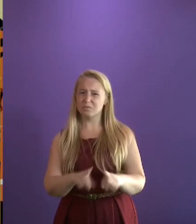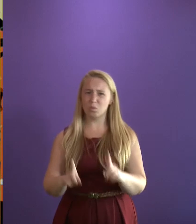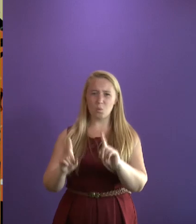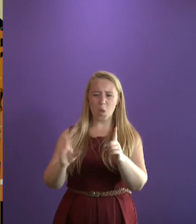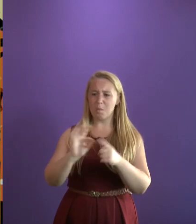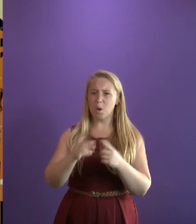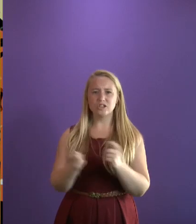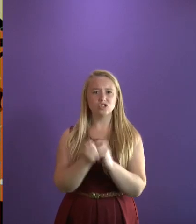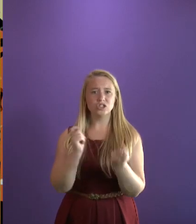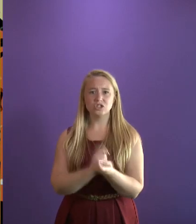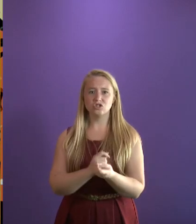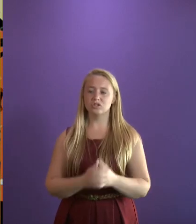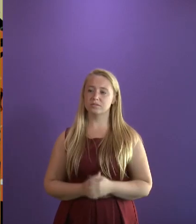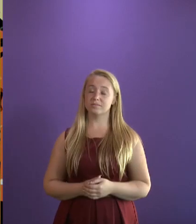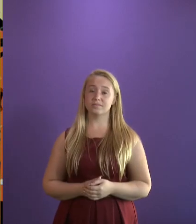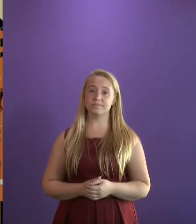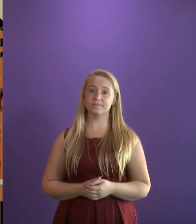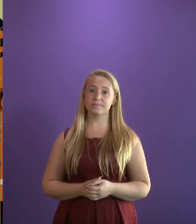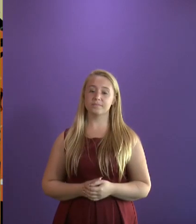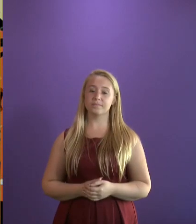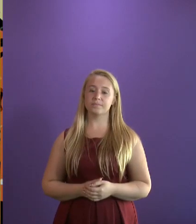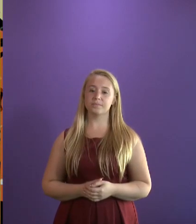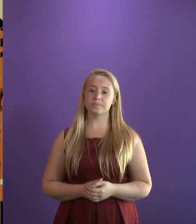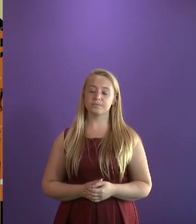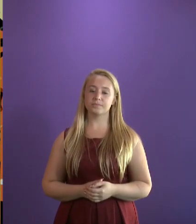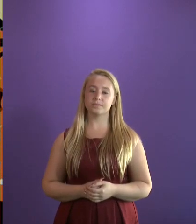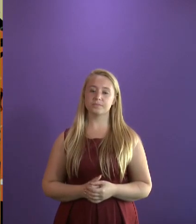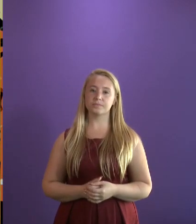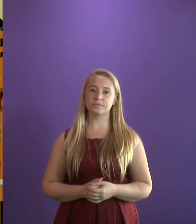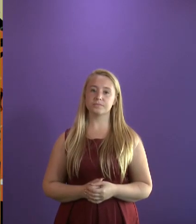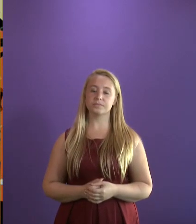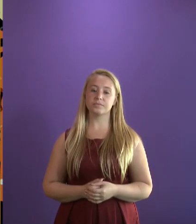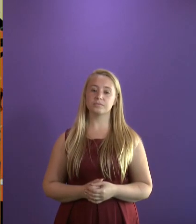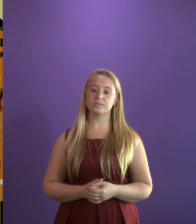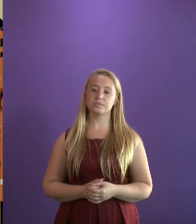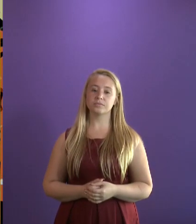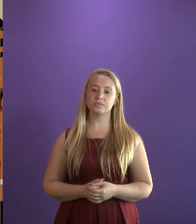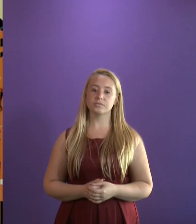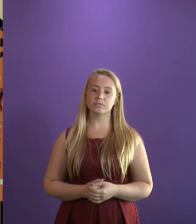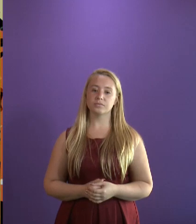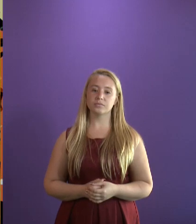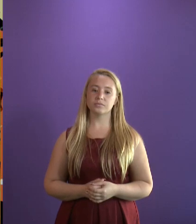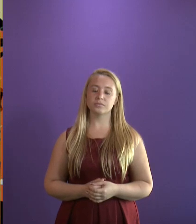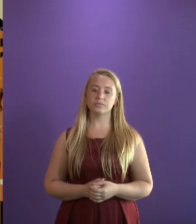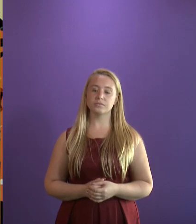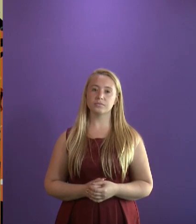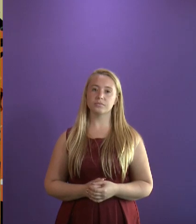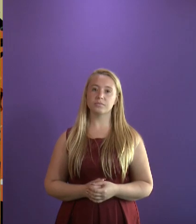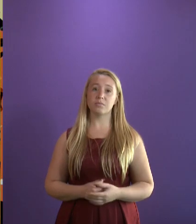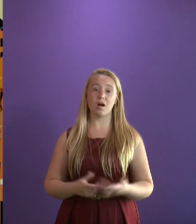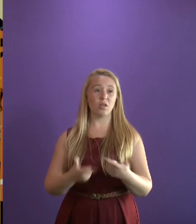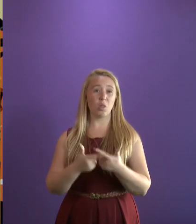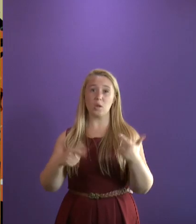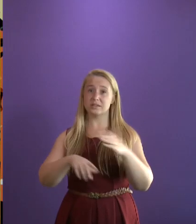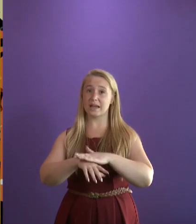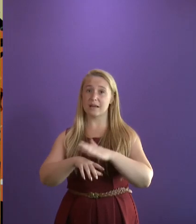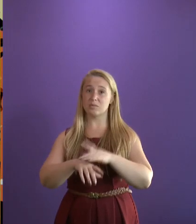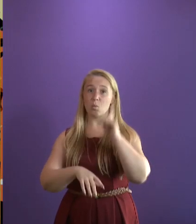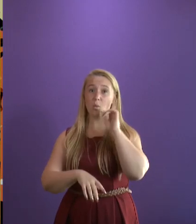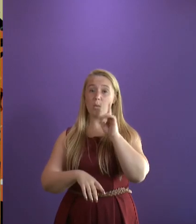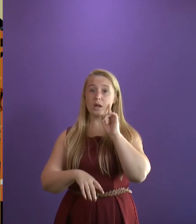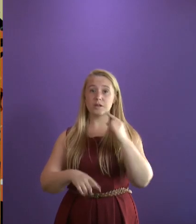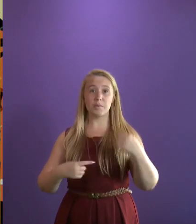also have the common ridings. We have an incident in the common ridings that women haven't been allowed to take place, and